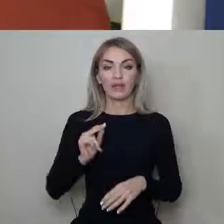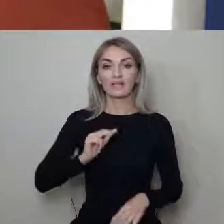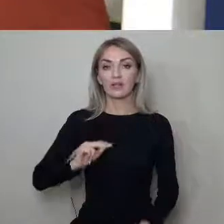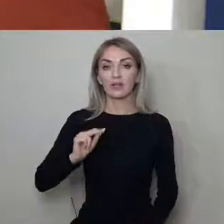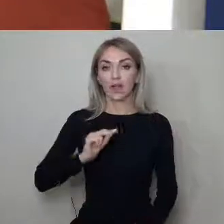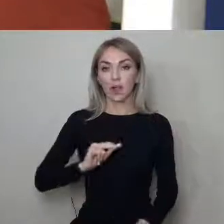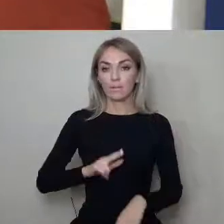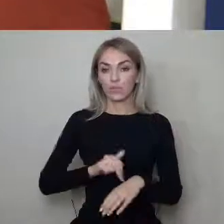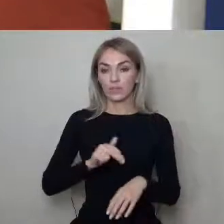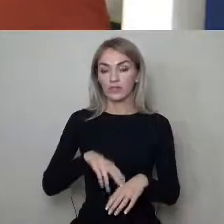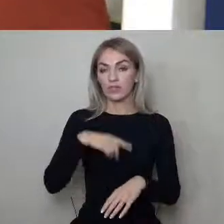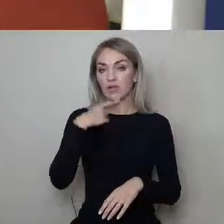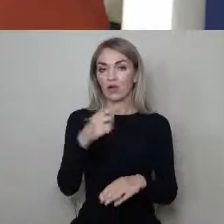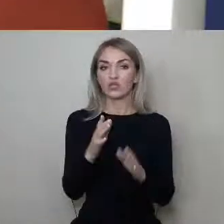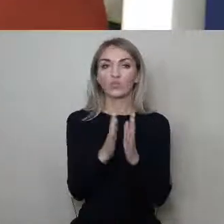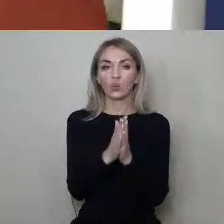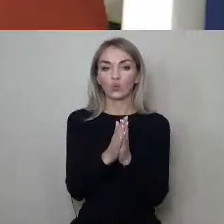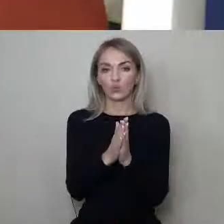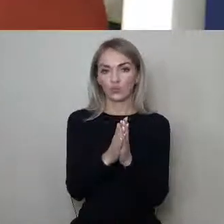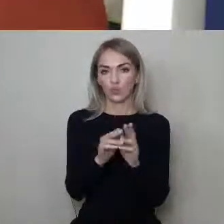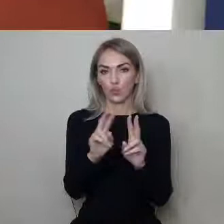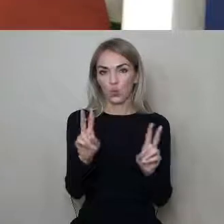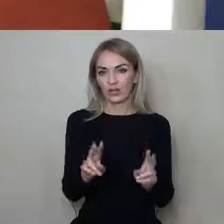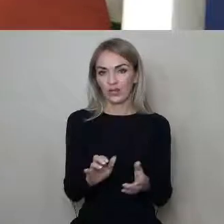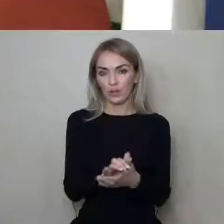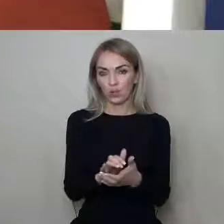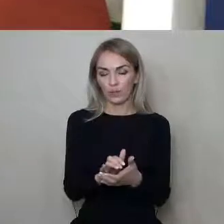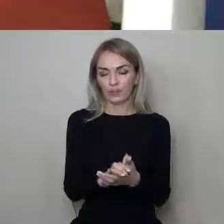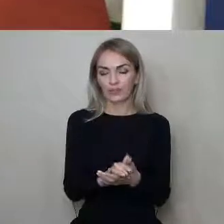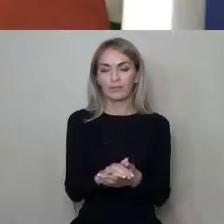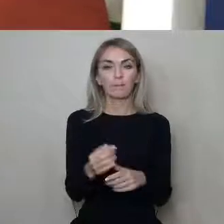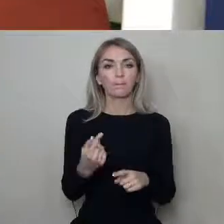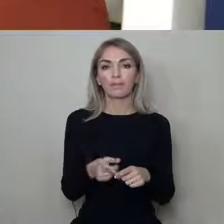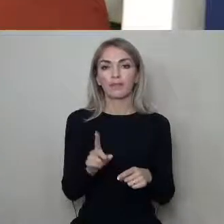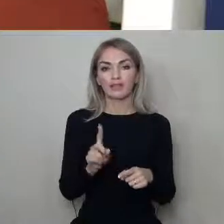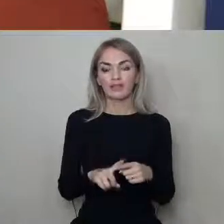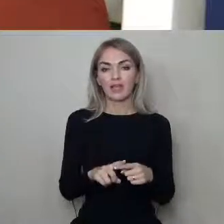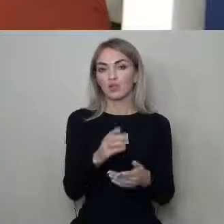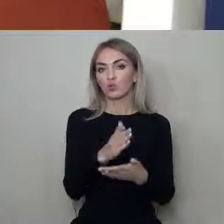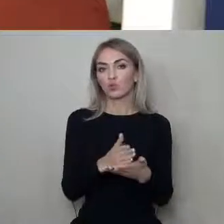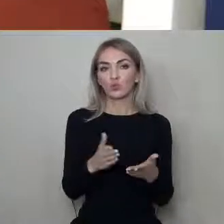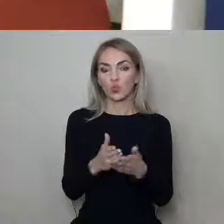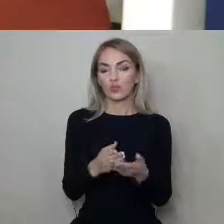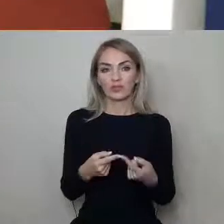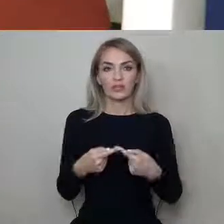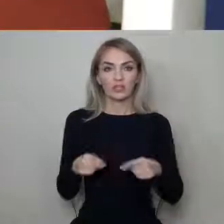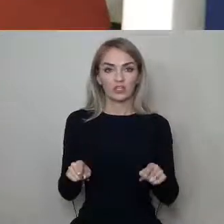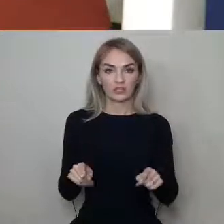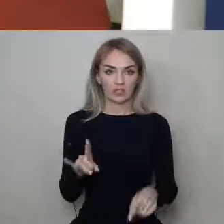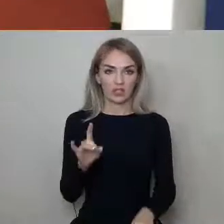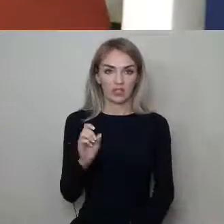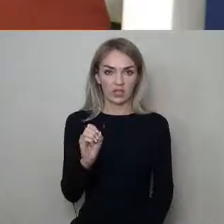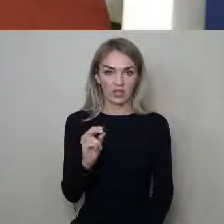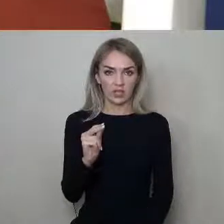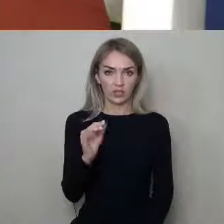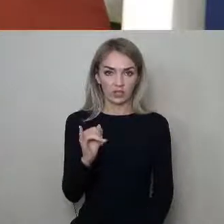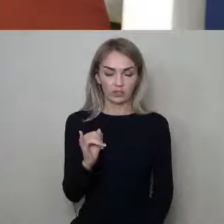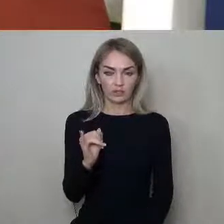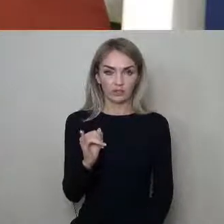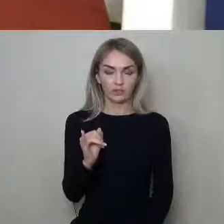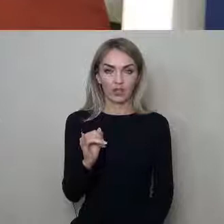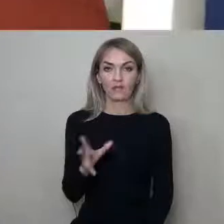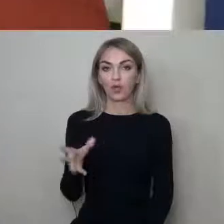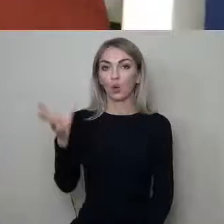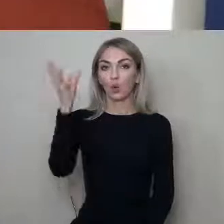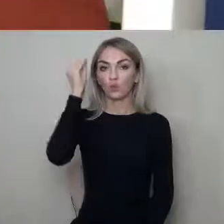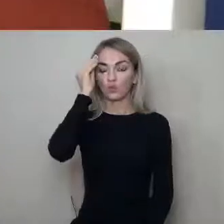could vary if it is the representative of NGO and the representative of the law enforcement agency who